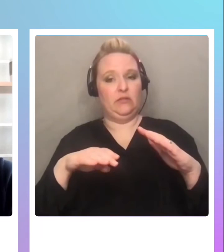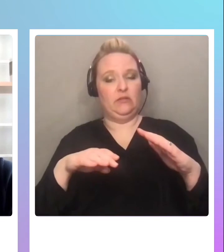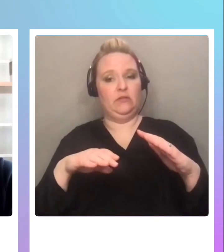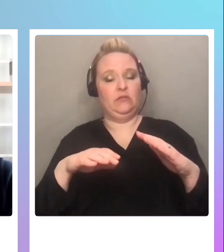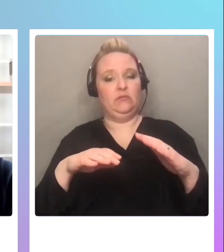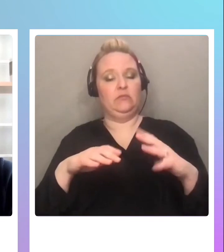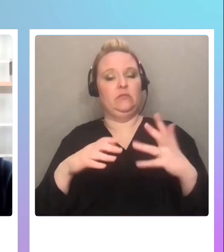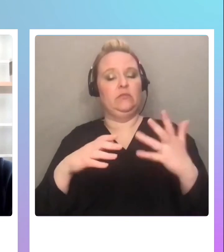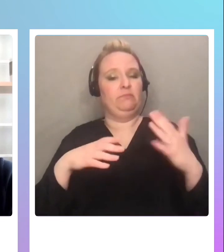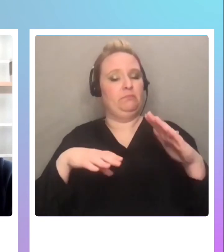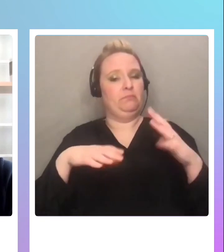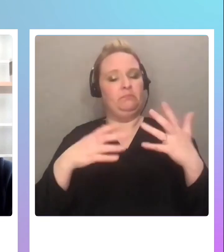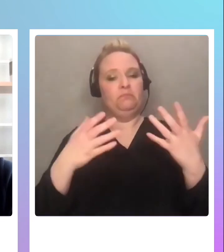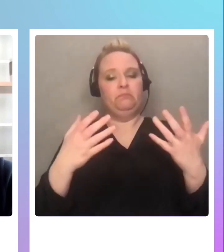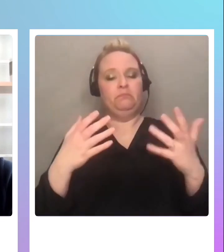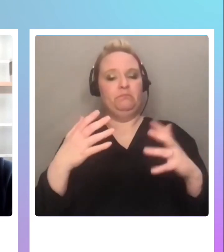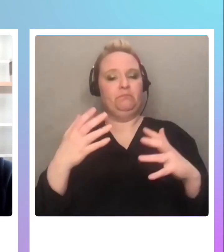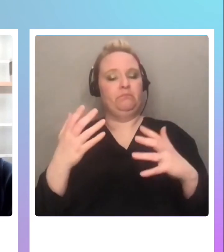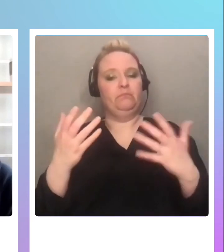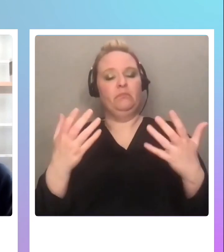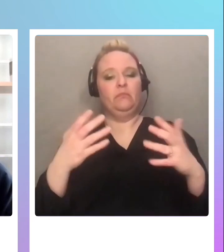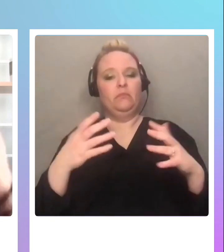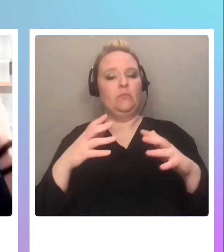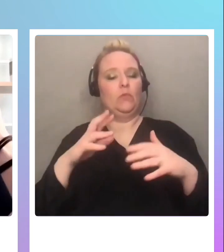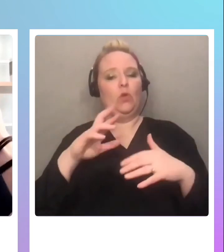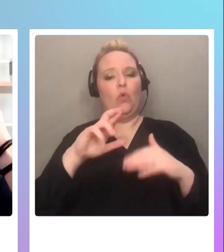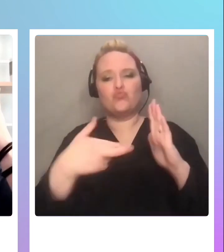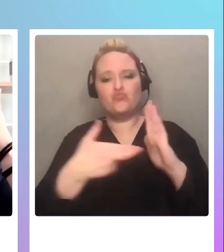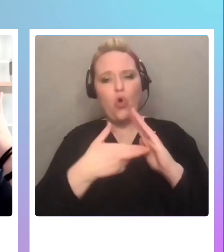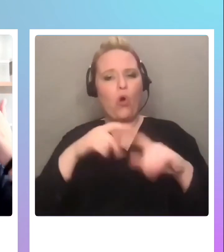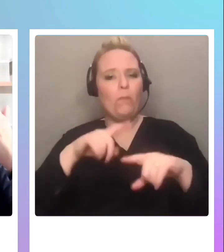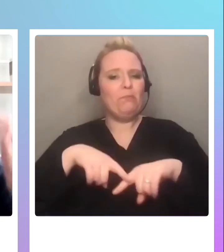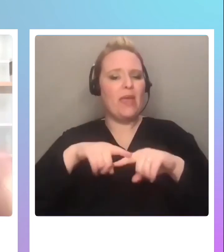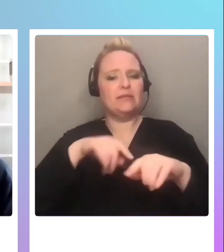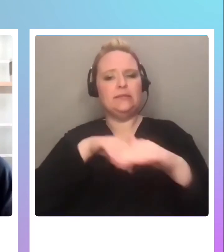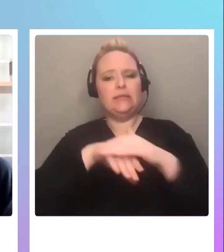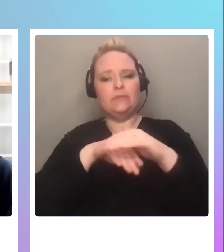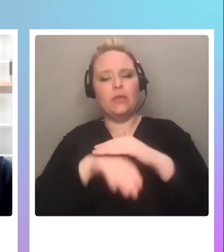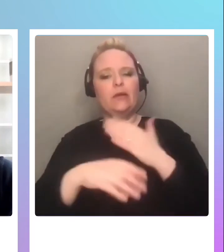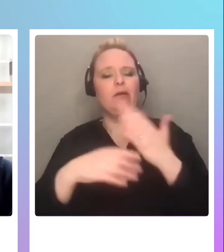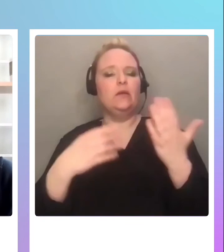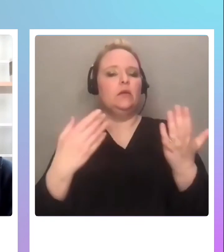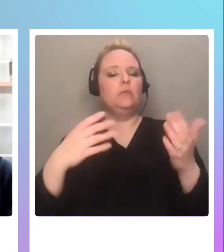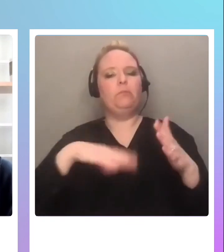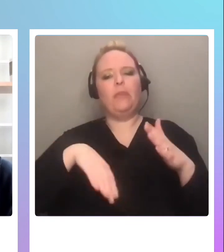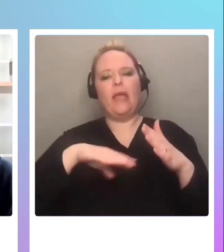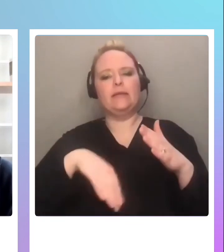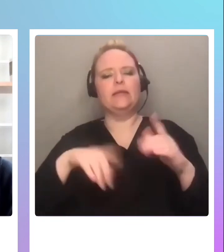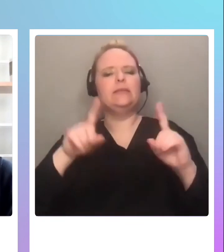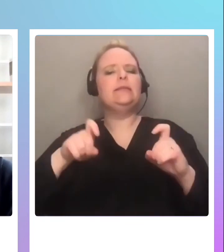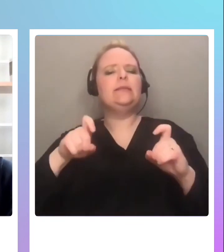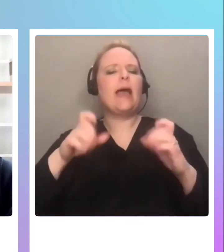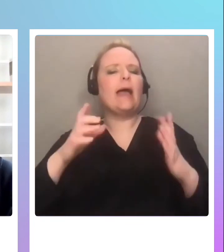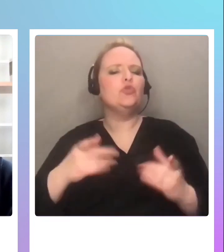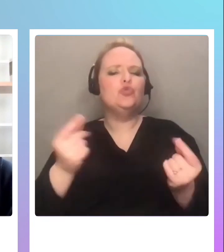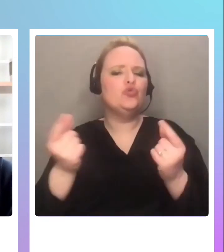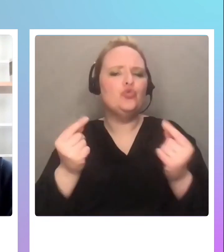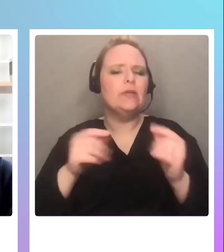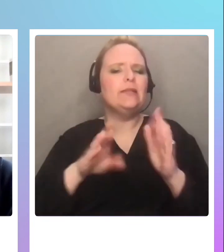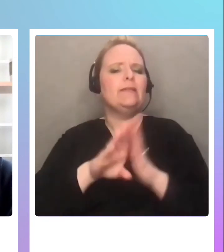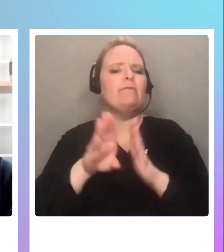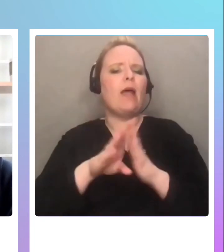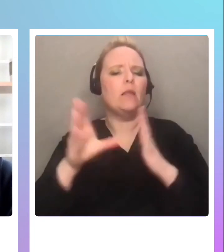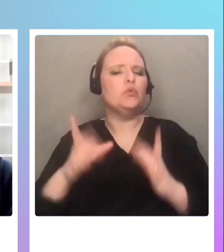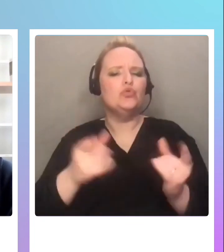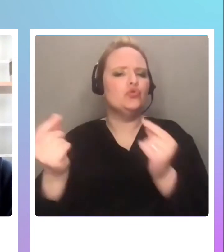how basic the role-based accessibility, kind of the basics of like, well, what does a tester do? What does a developer do?